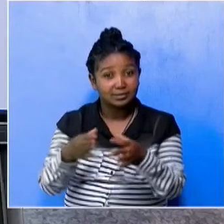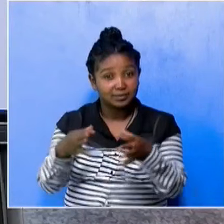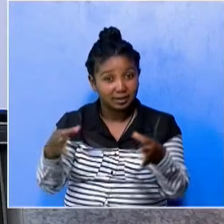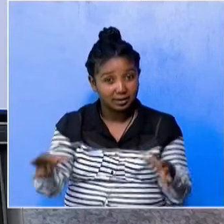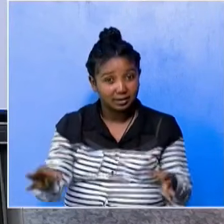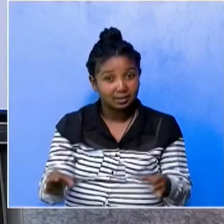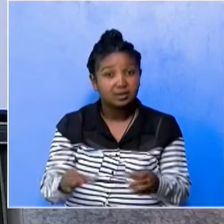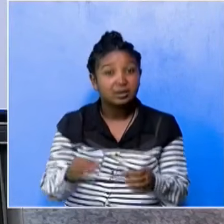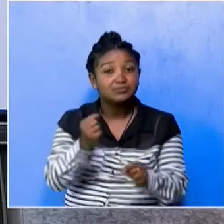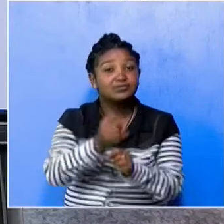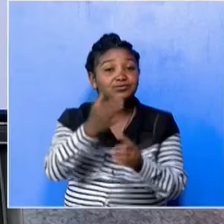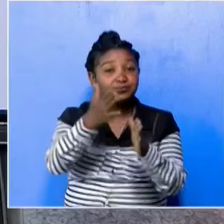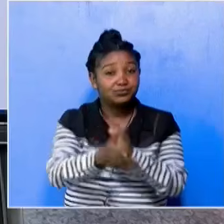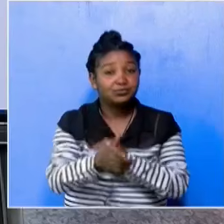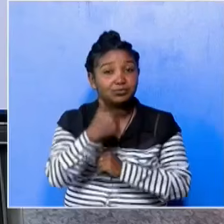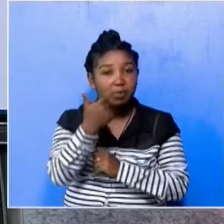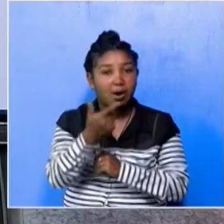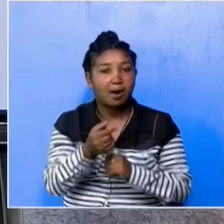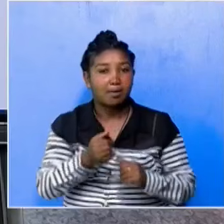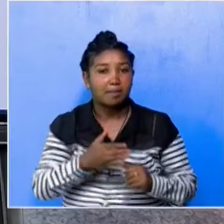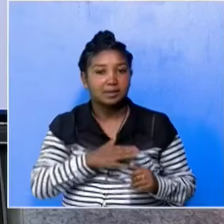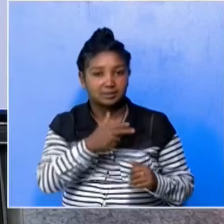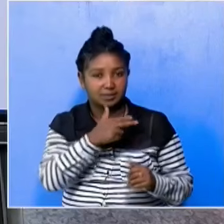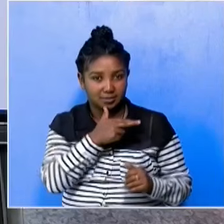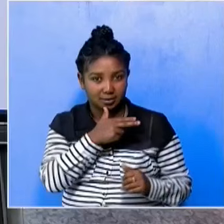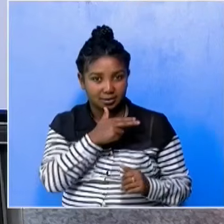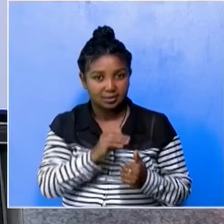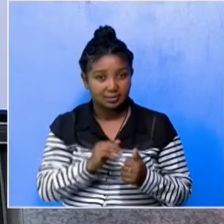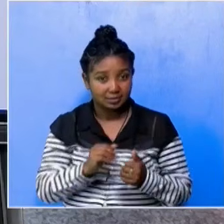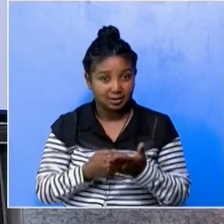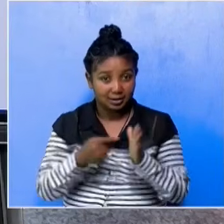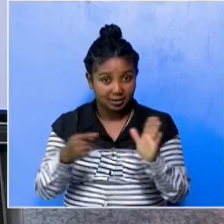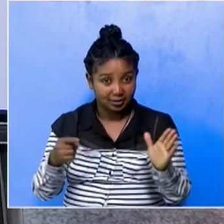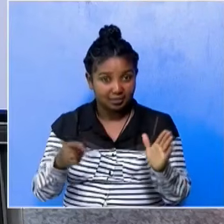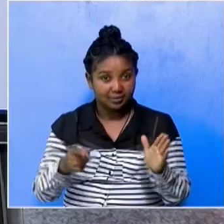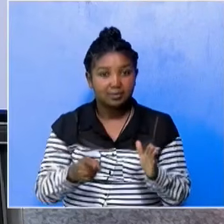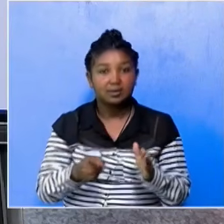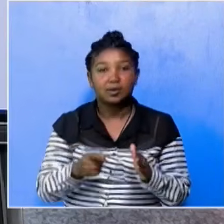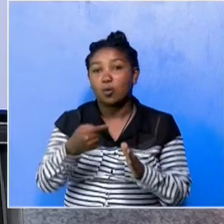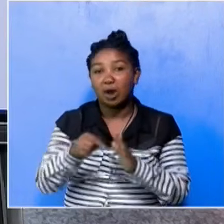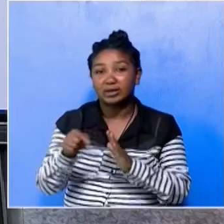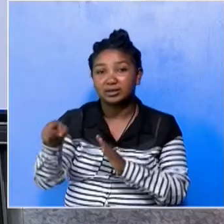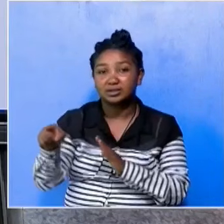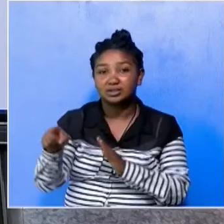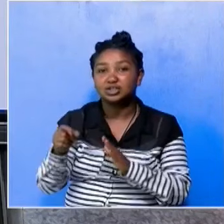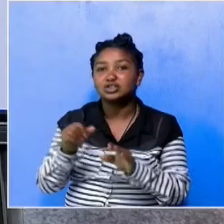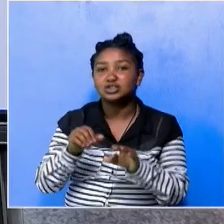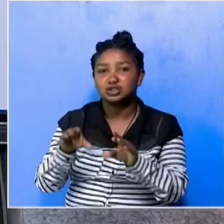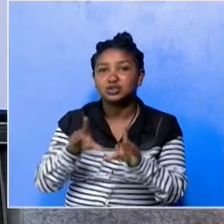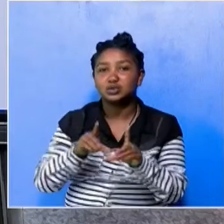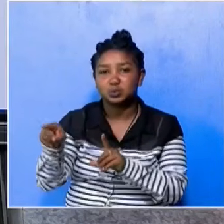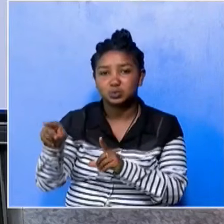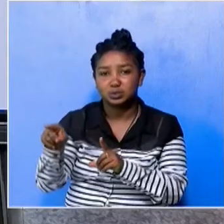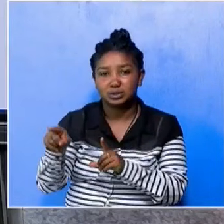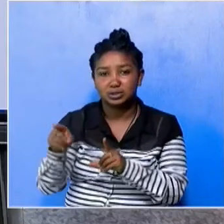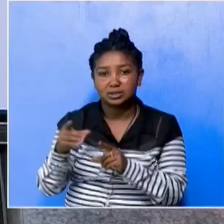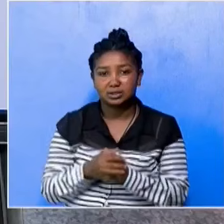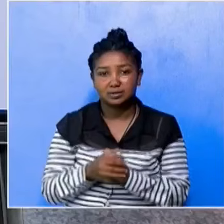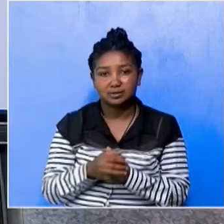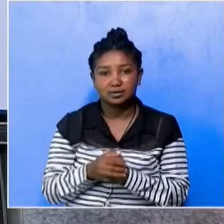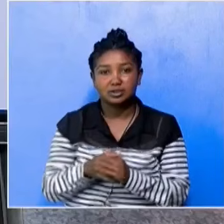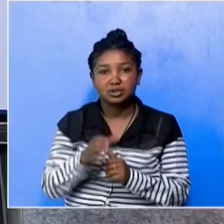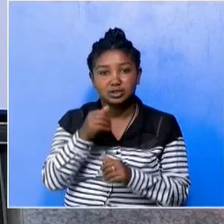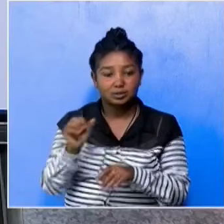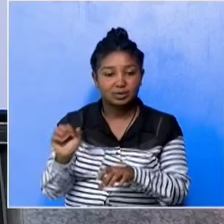the doer of the action is my sister. Is it clear? What does she do?